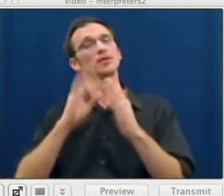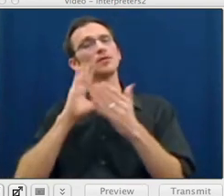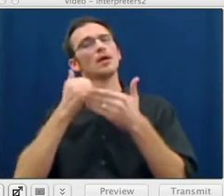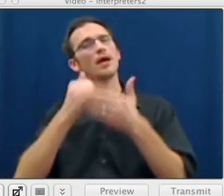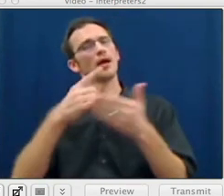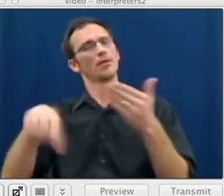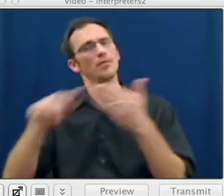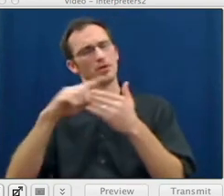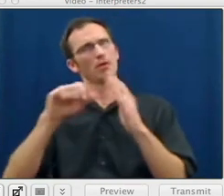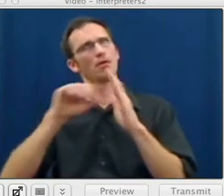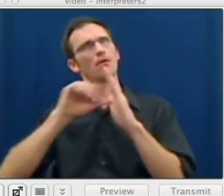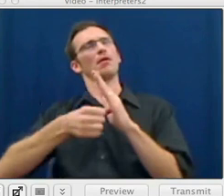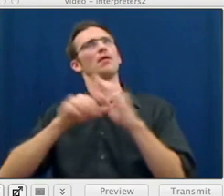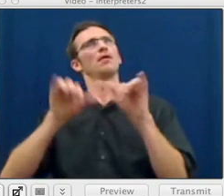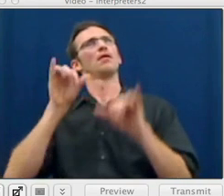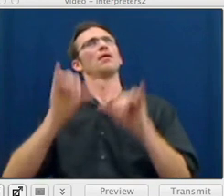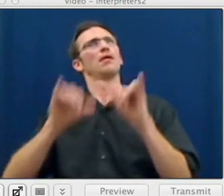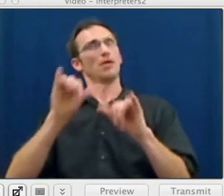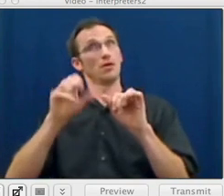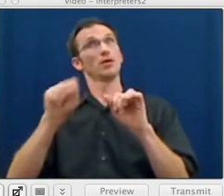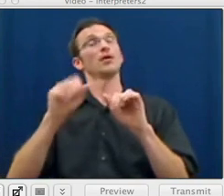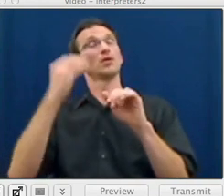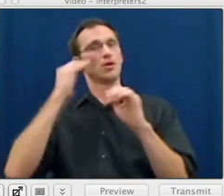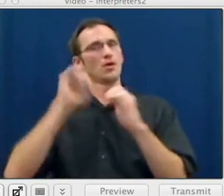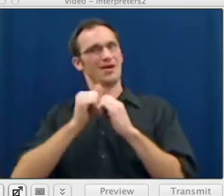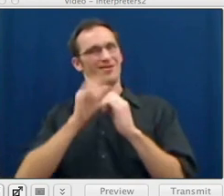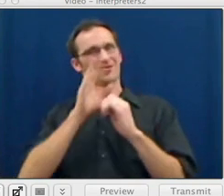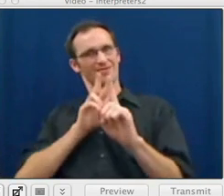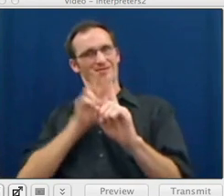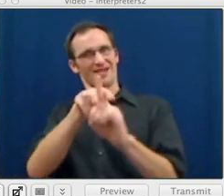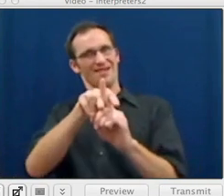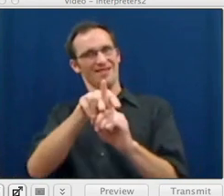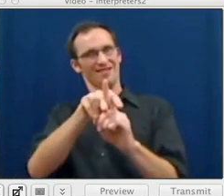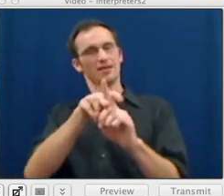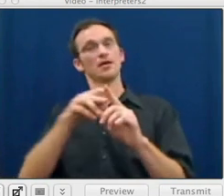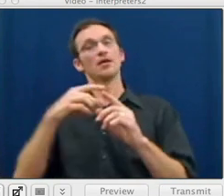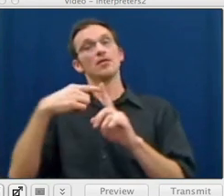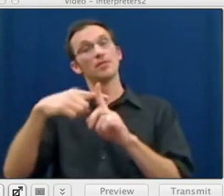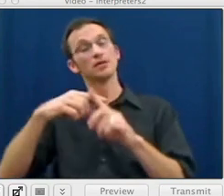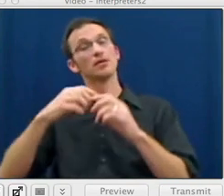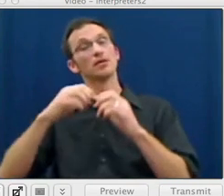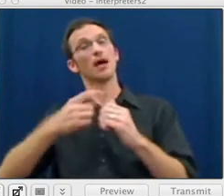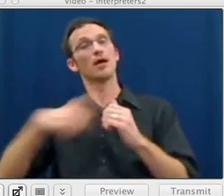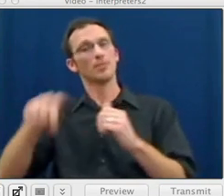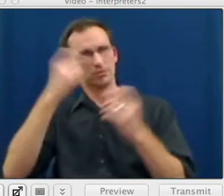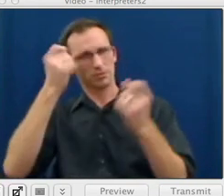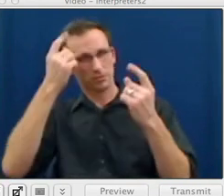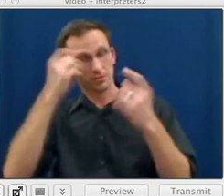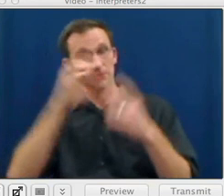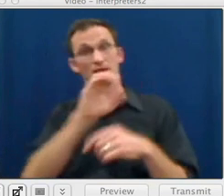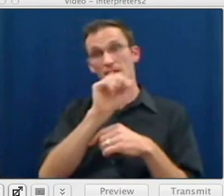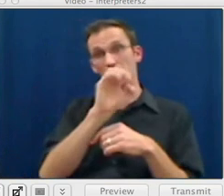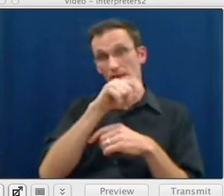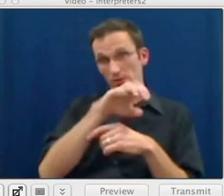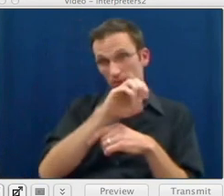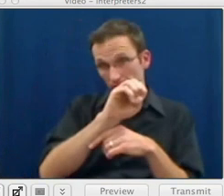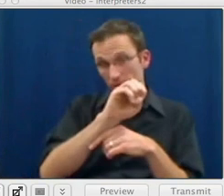yes, the direct application, but hopefully further define what we mean by consequences and what are the implied values of